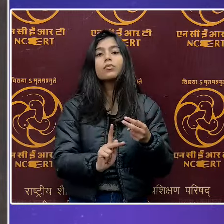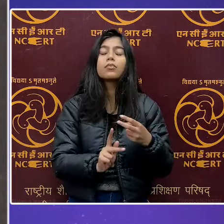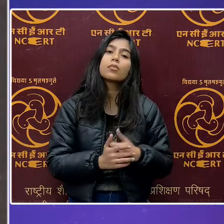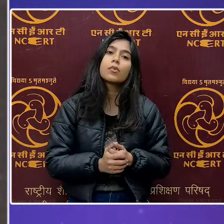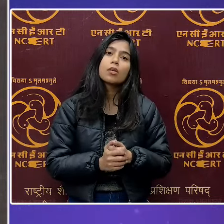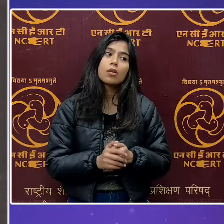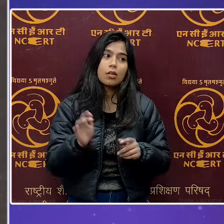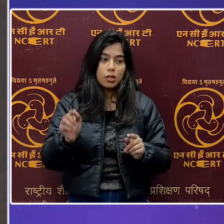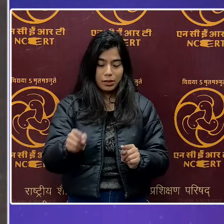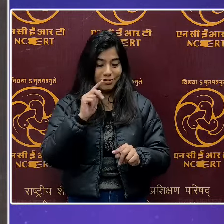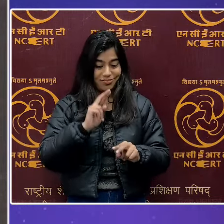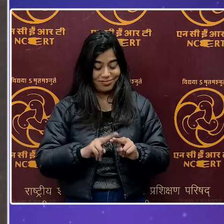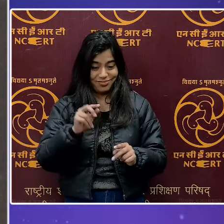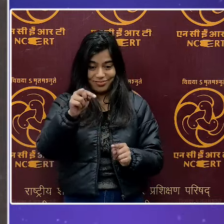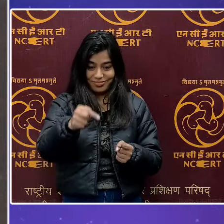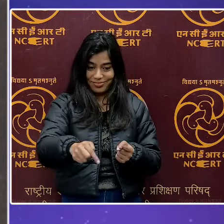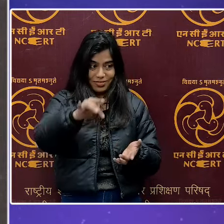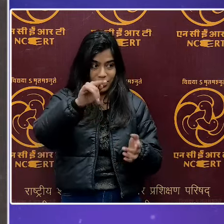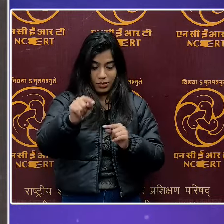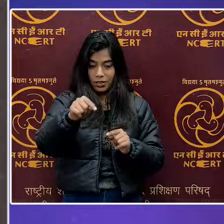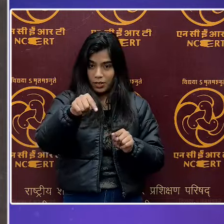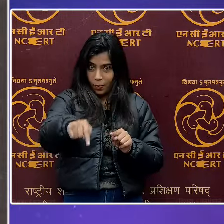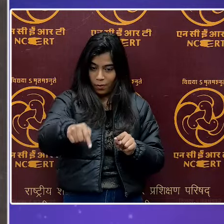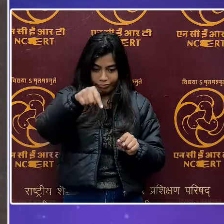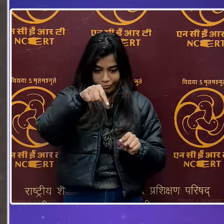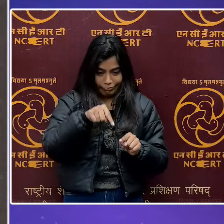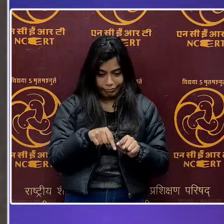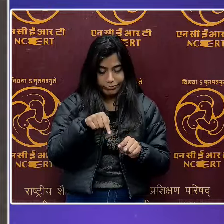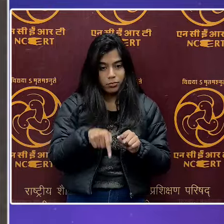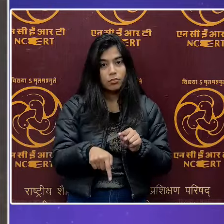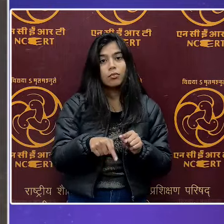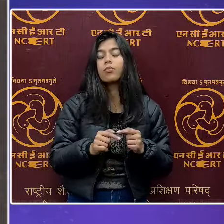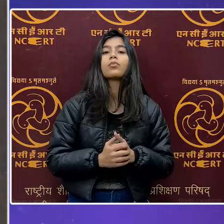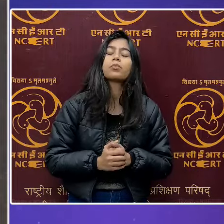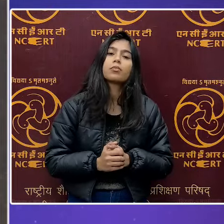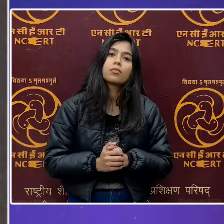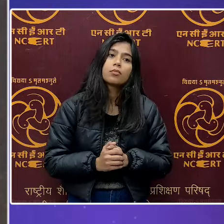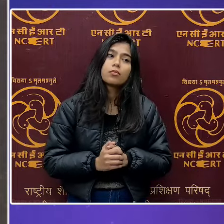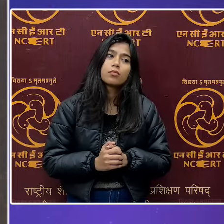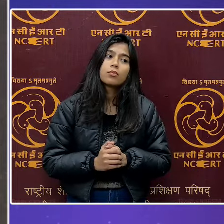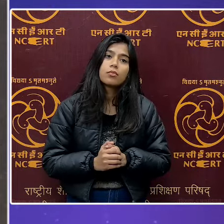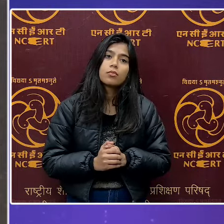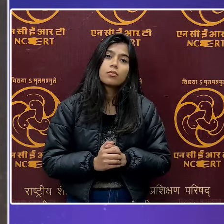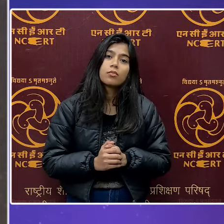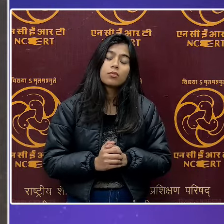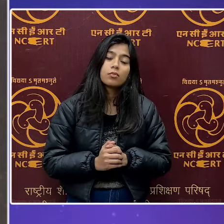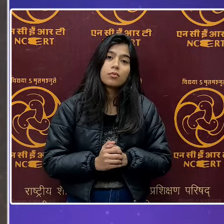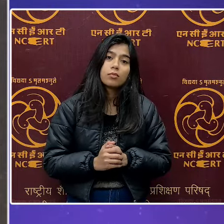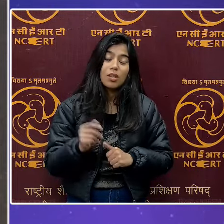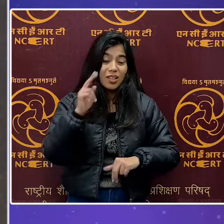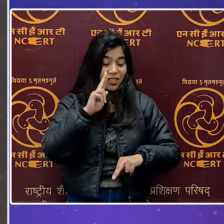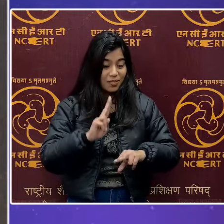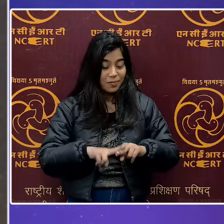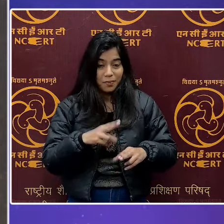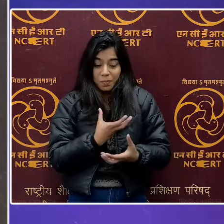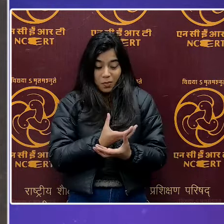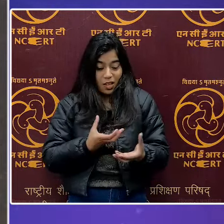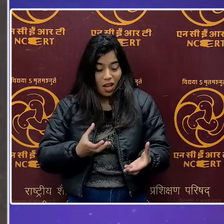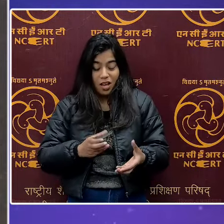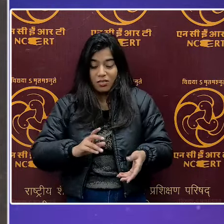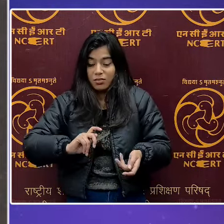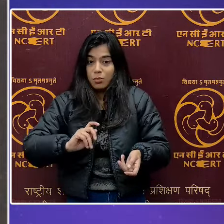It comes to this point. Draw the perpendicular, it falls at O. As the particle has moved along the circumference